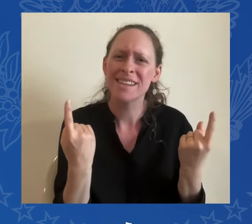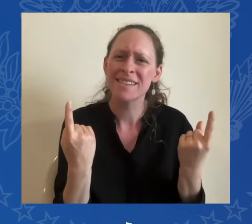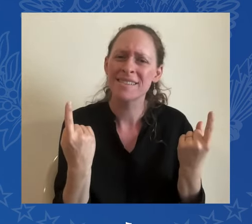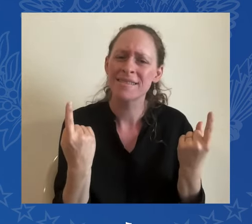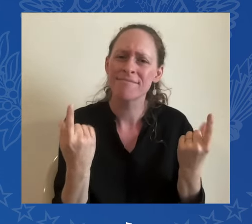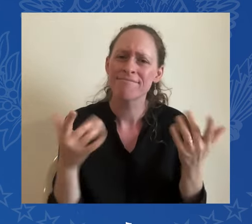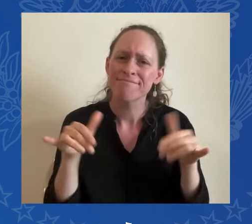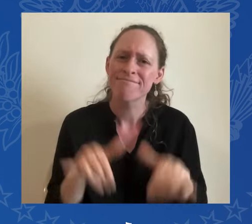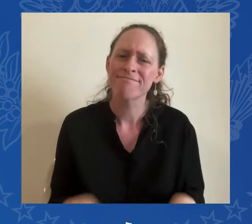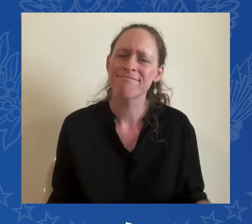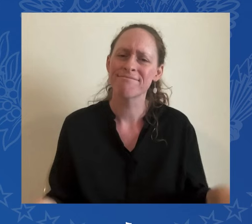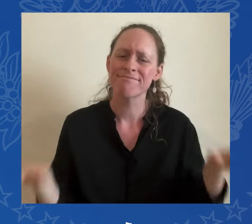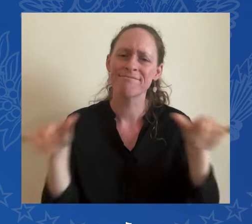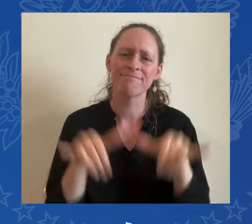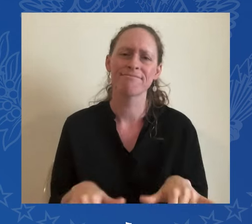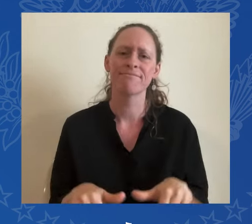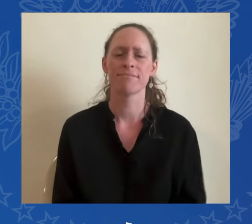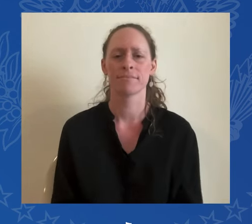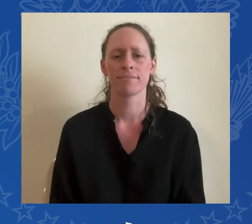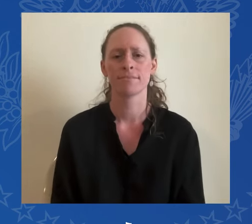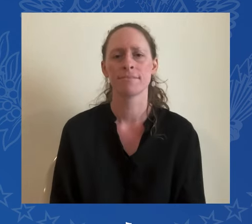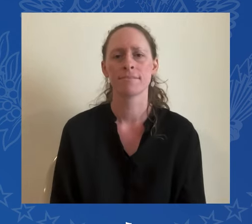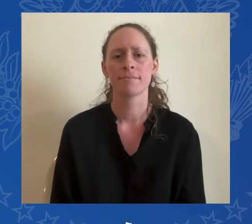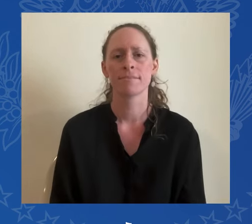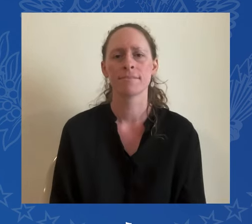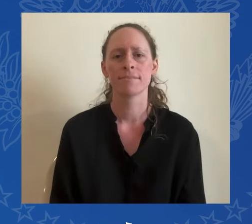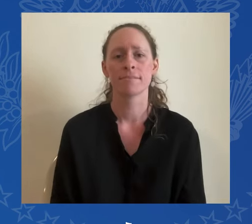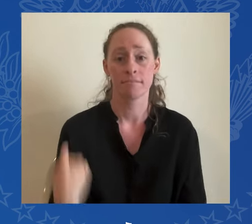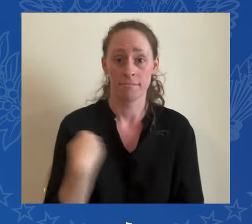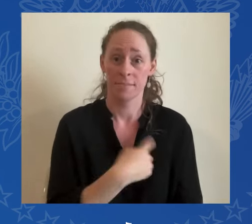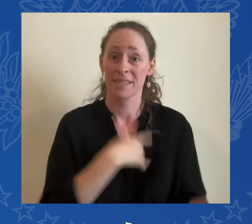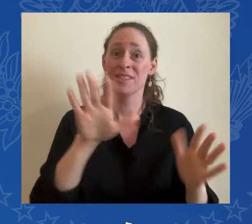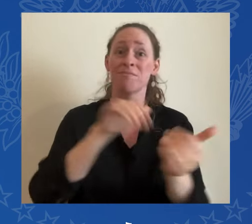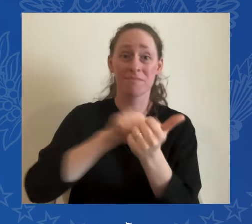AR-15 firearms, assault weapons, once again.